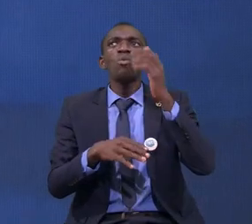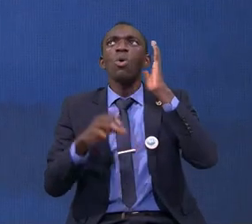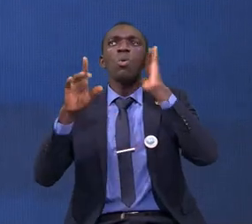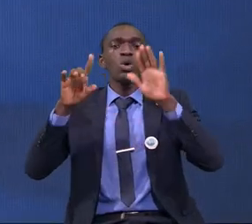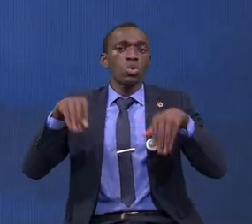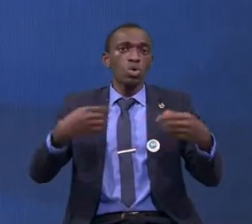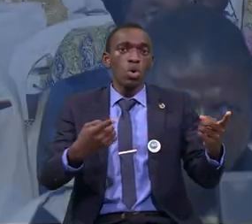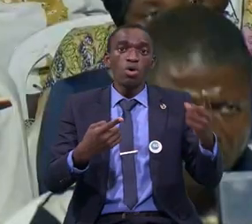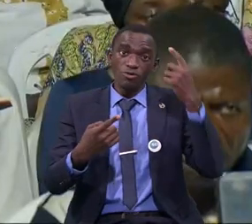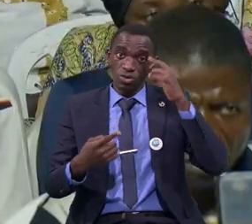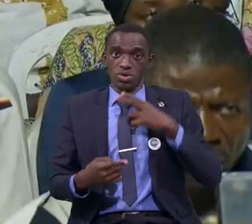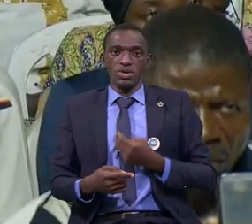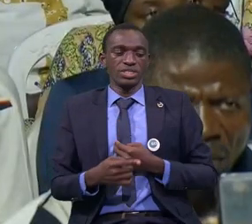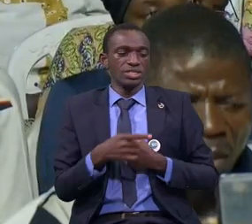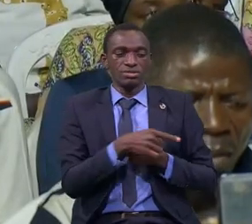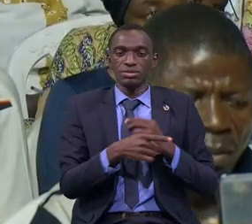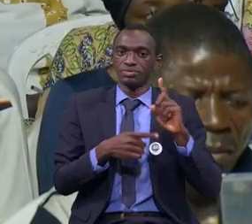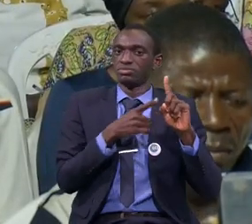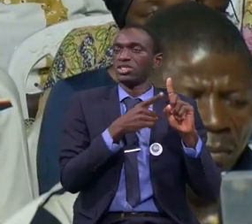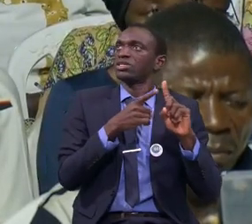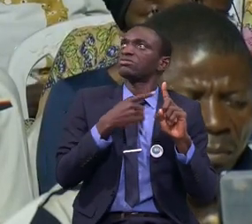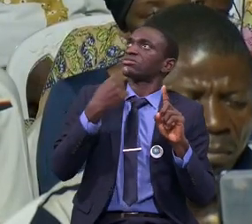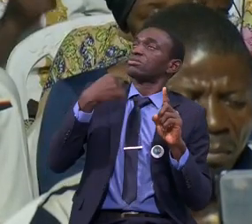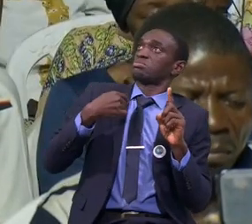here am I, send me.